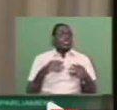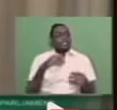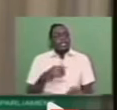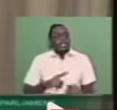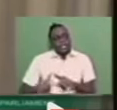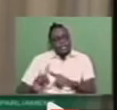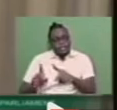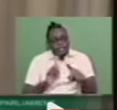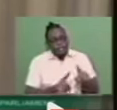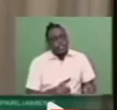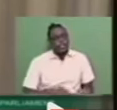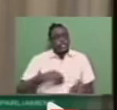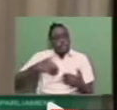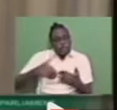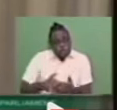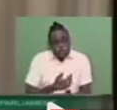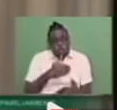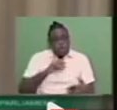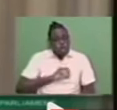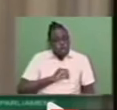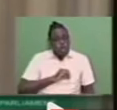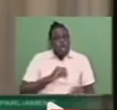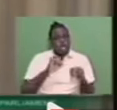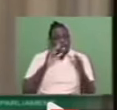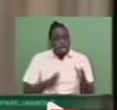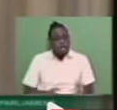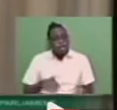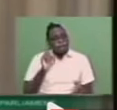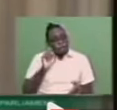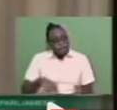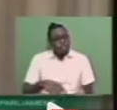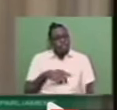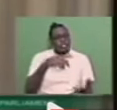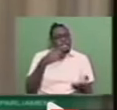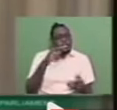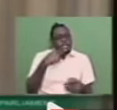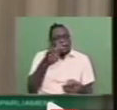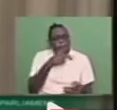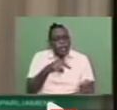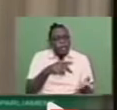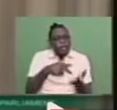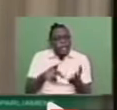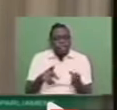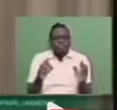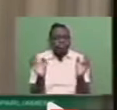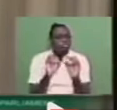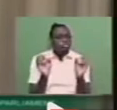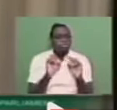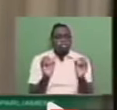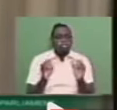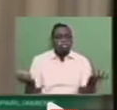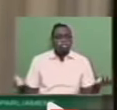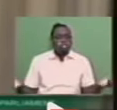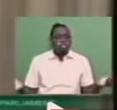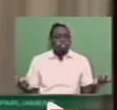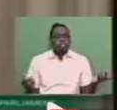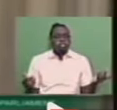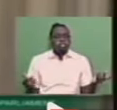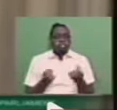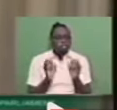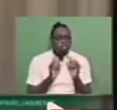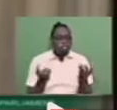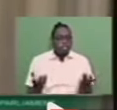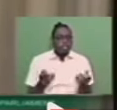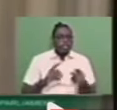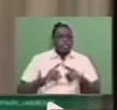No retailer is mandated to use the suggested price, and they can, I say, form a cartel with other retailers to set a much